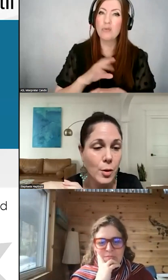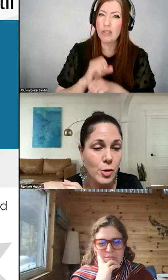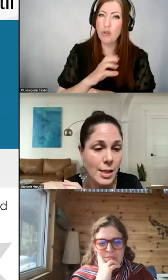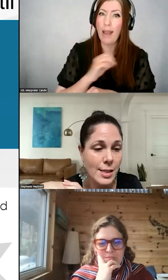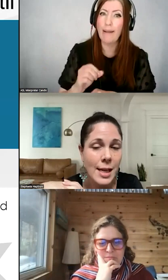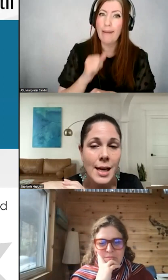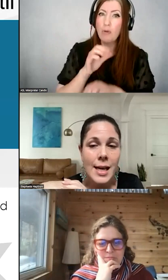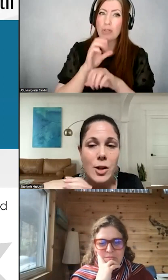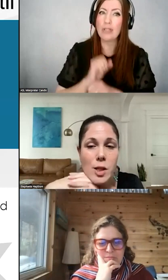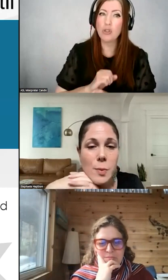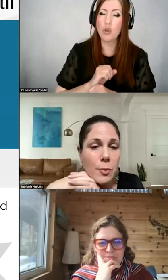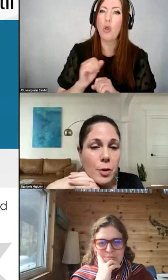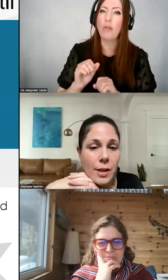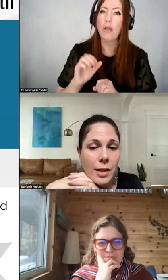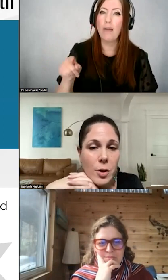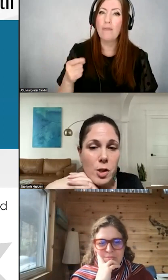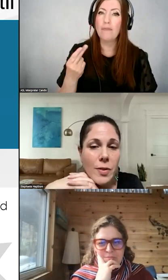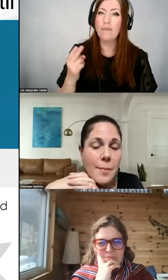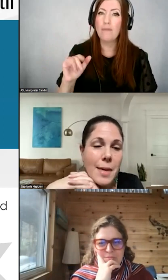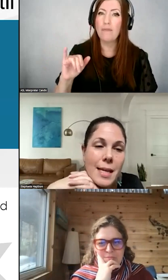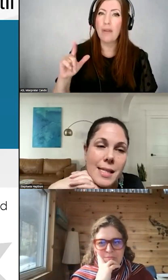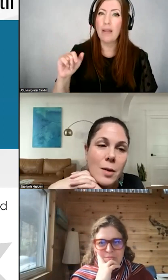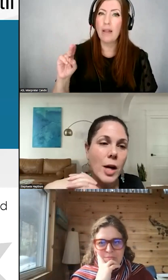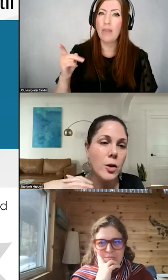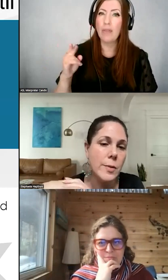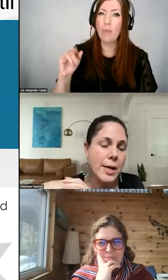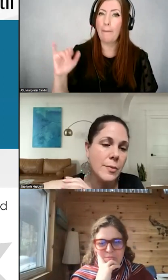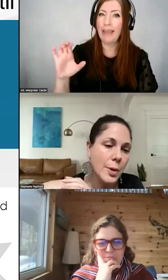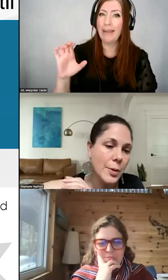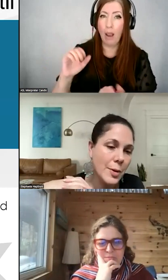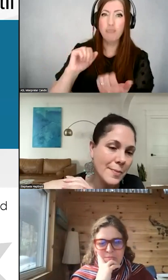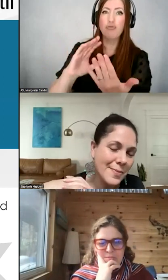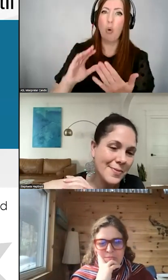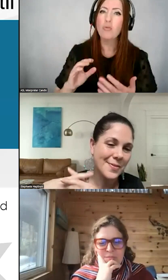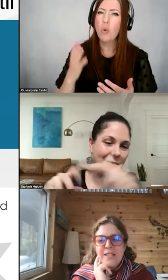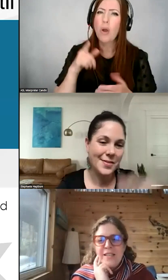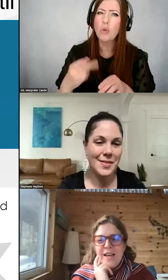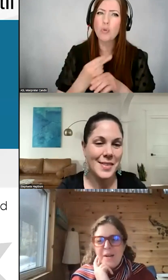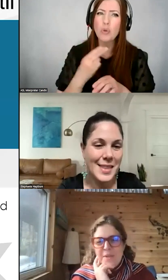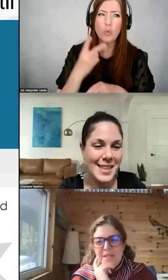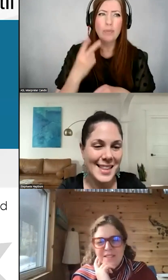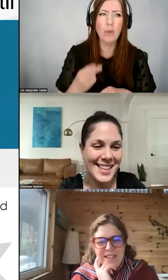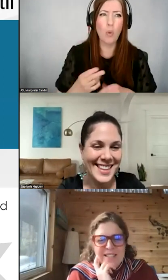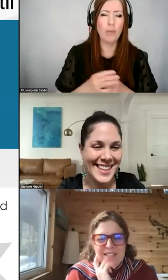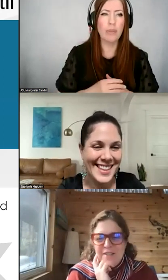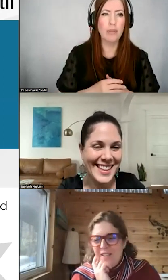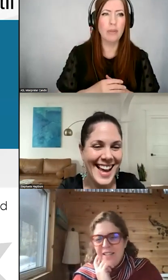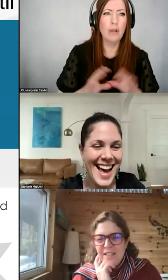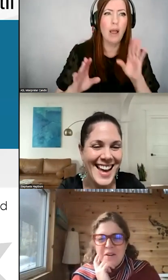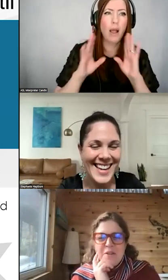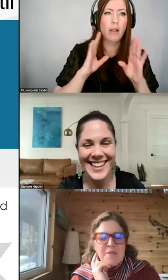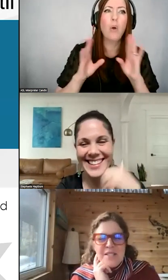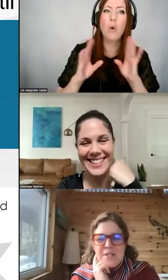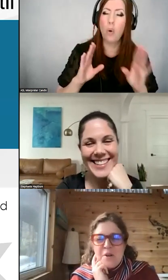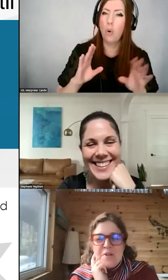philanthropic approaches. Can you explain briefly to viewers what that means and why you use a mix of both? Yeah, absolutely. Hi, Stephanie, and